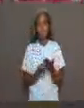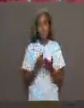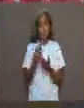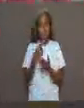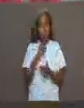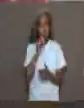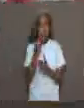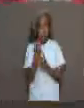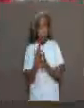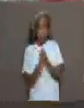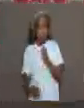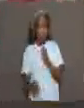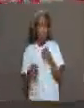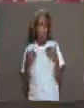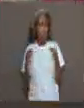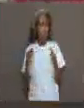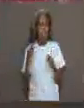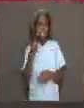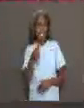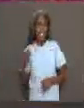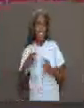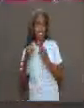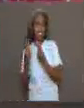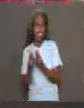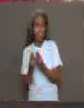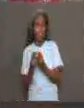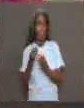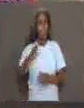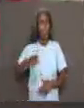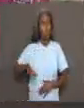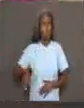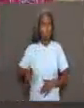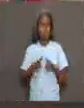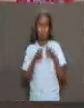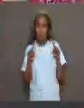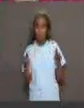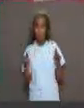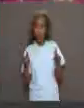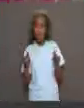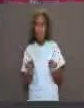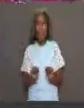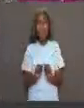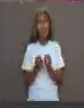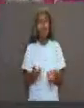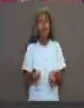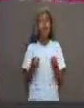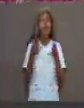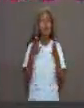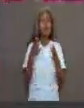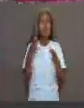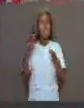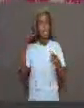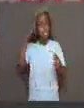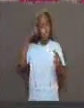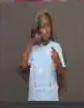a matter of which team wins or loses, but of how many goals are